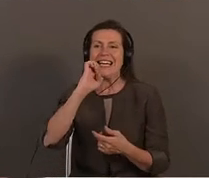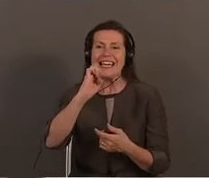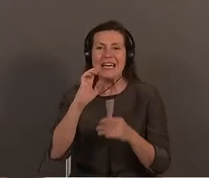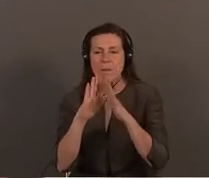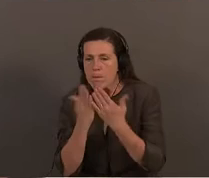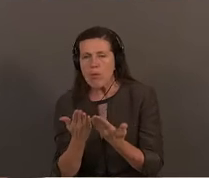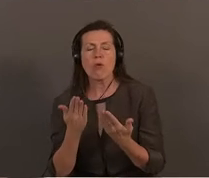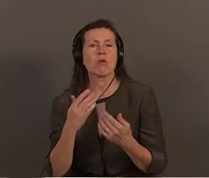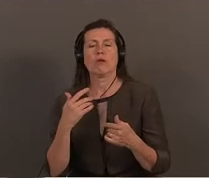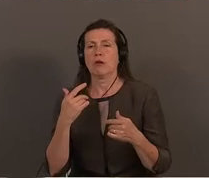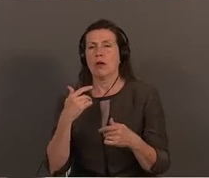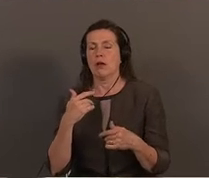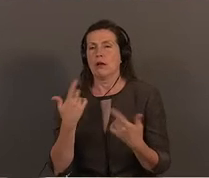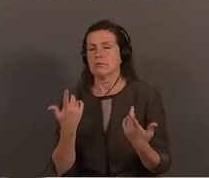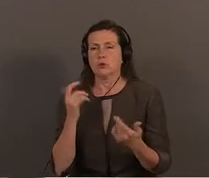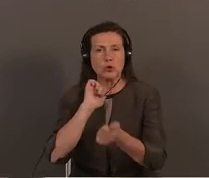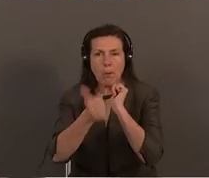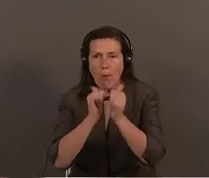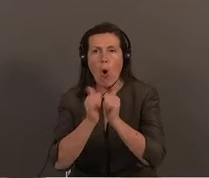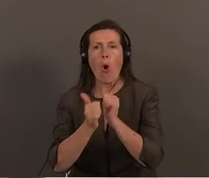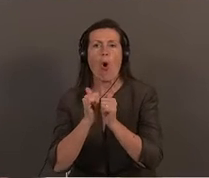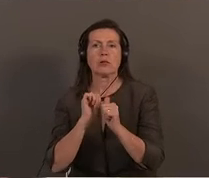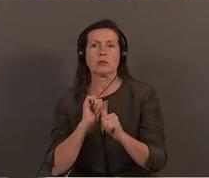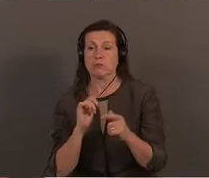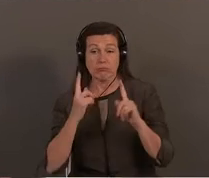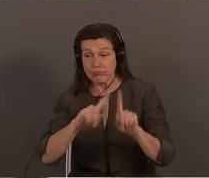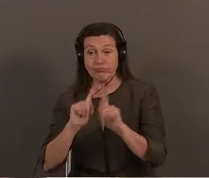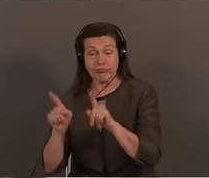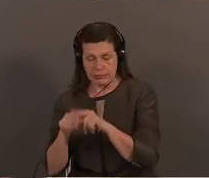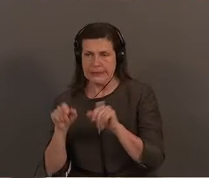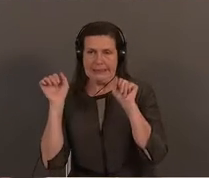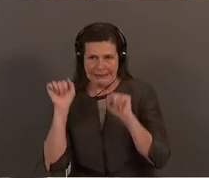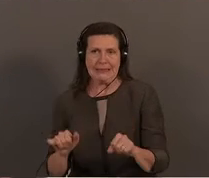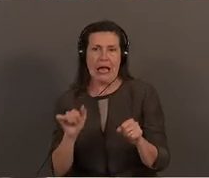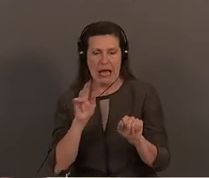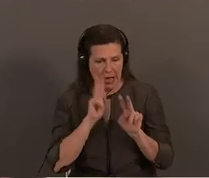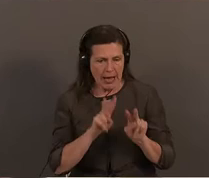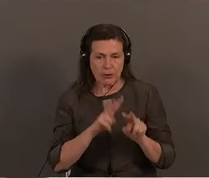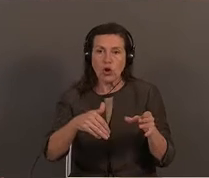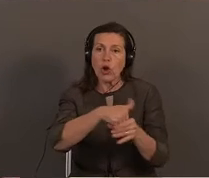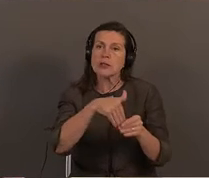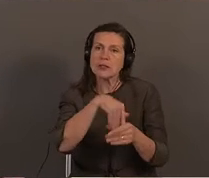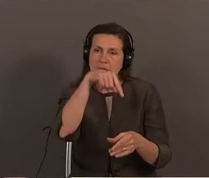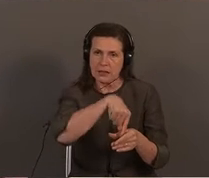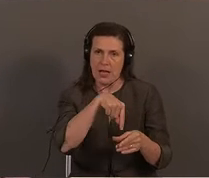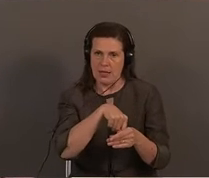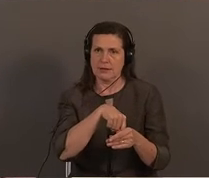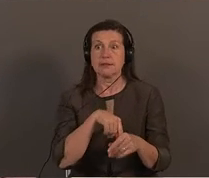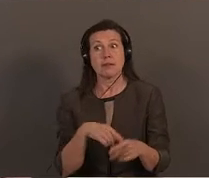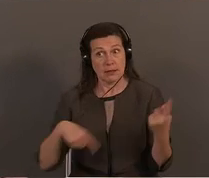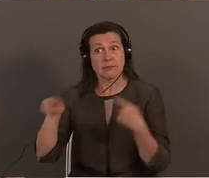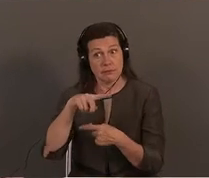sports events. So it will be possible, and I'm absolutely sure people, they will remember